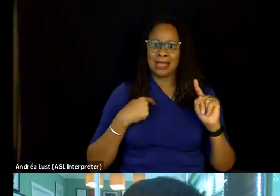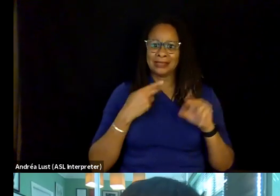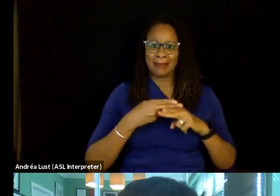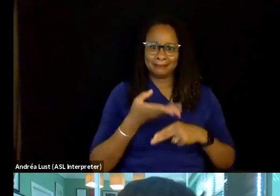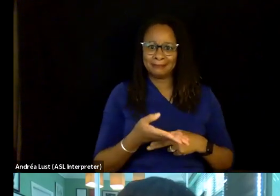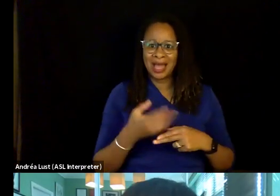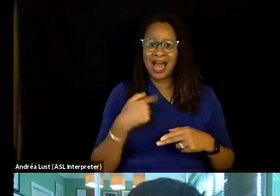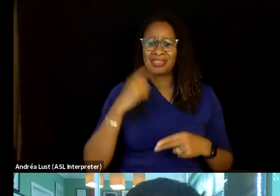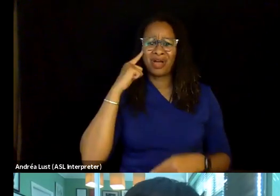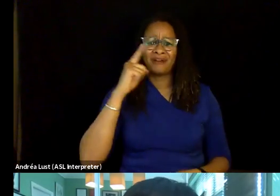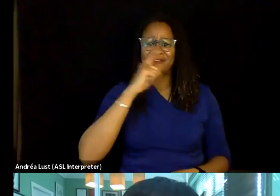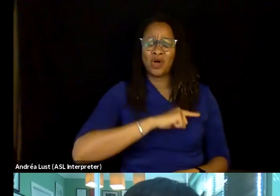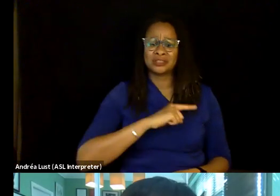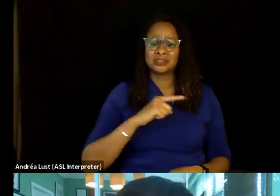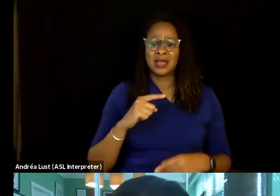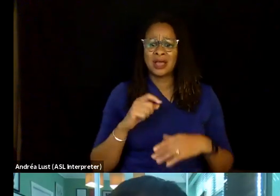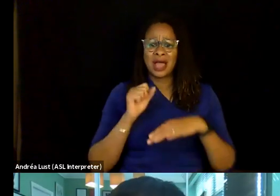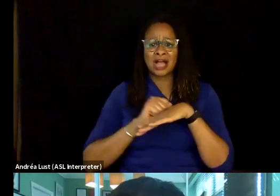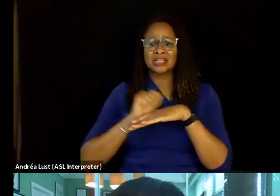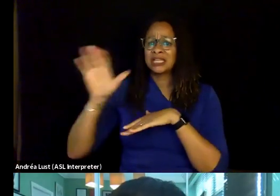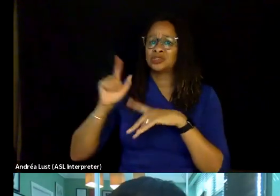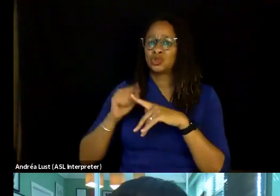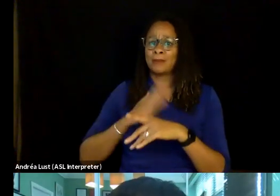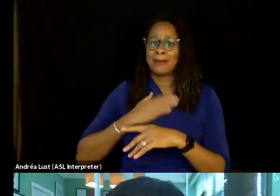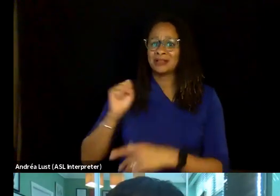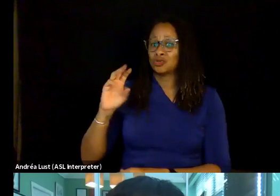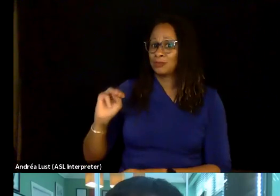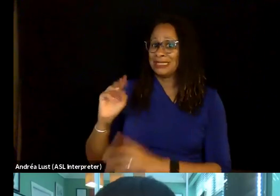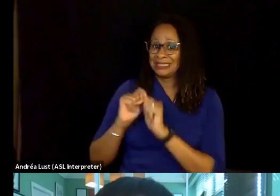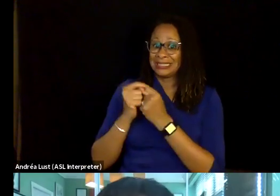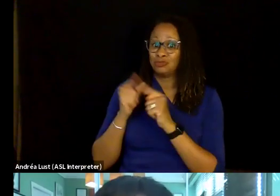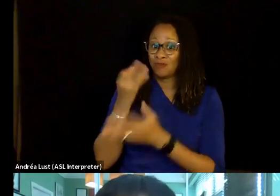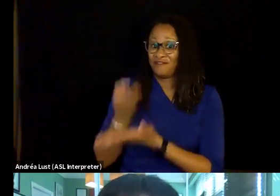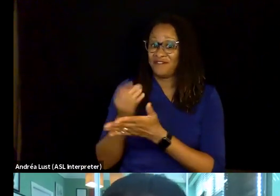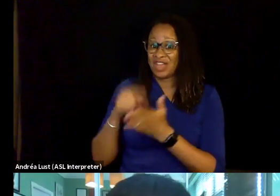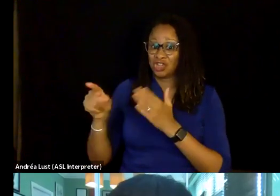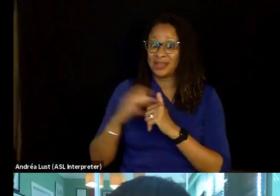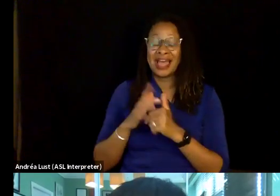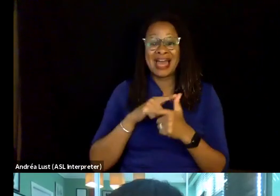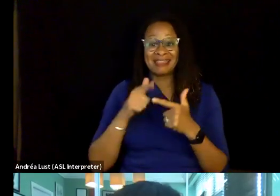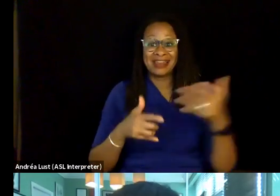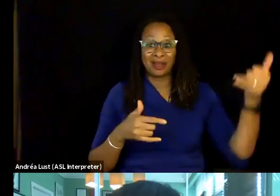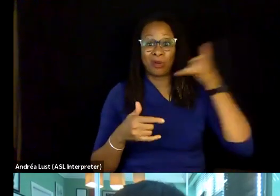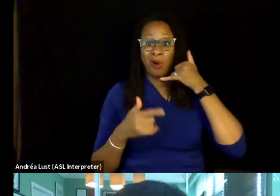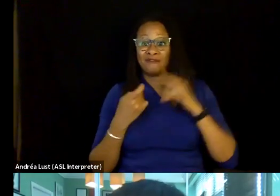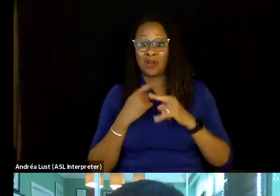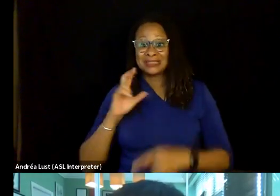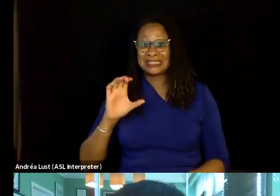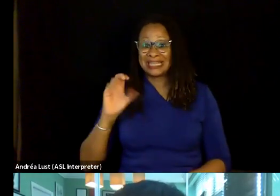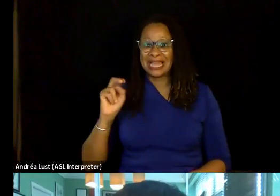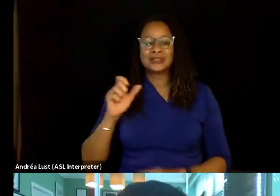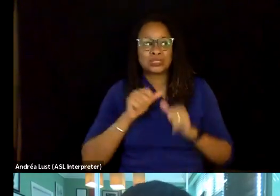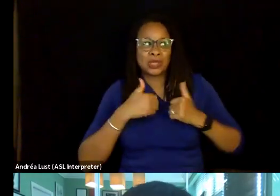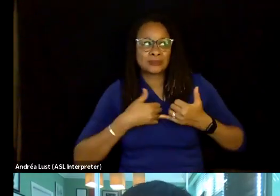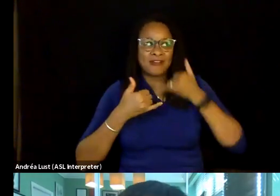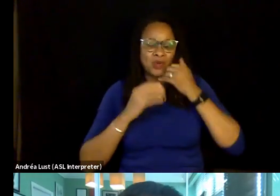I thought it was false. So I actually sent it to our social media team to fact check. And then I got the call from CNN, who still has my number. And I was